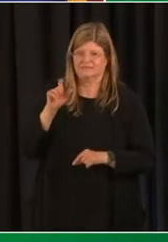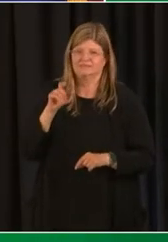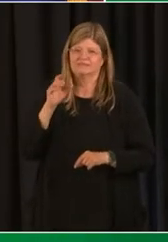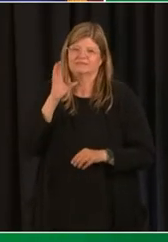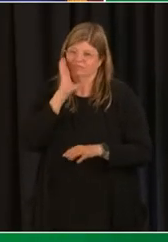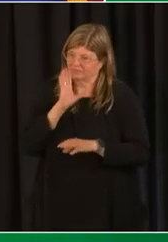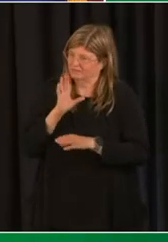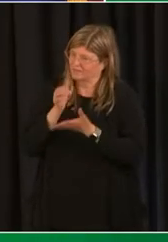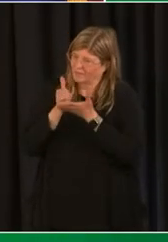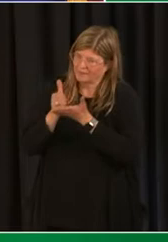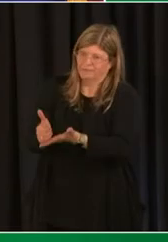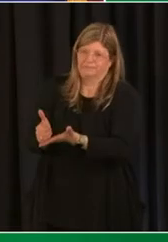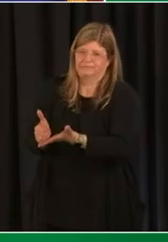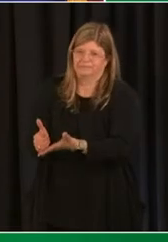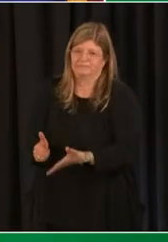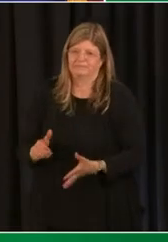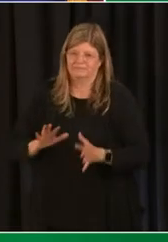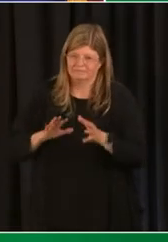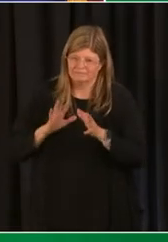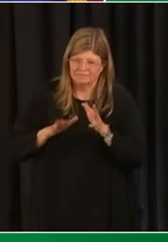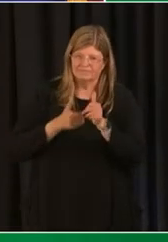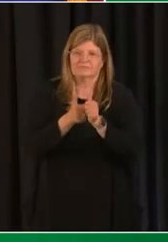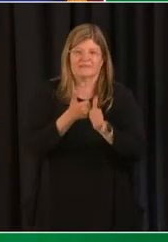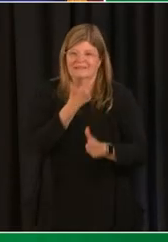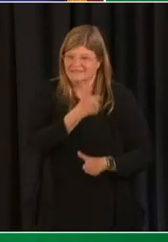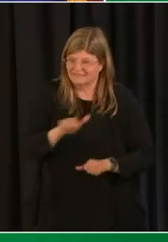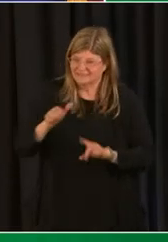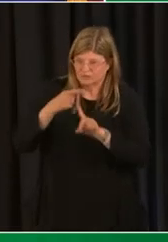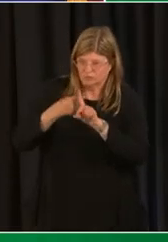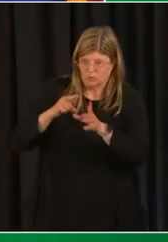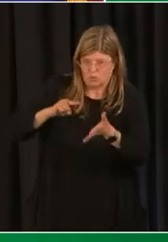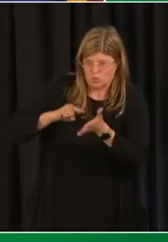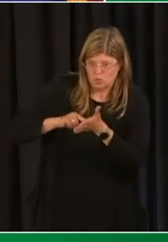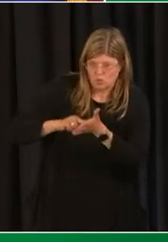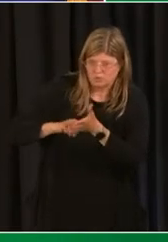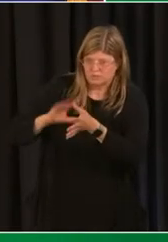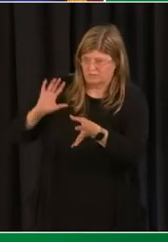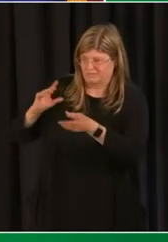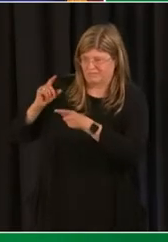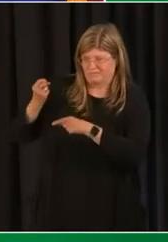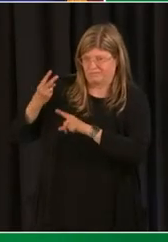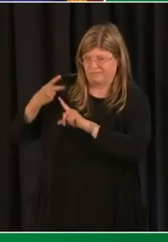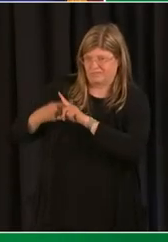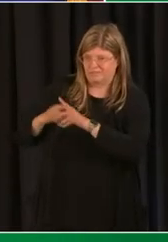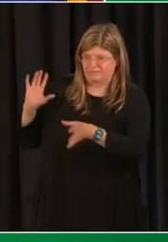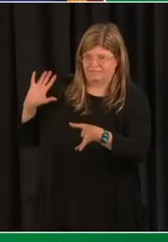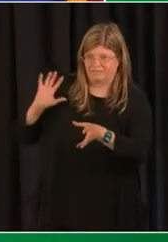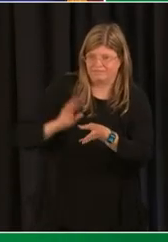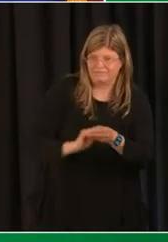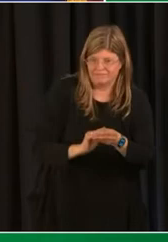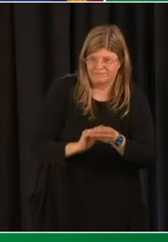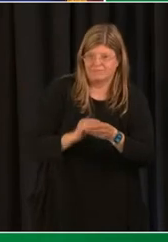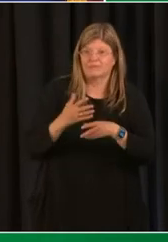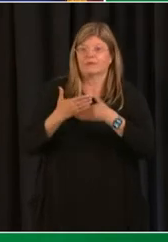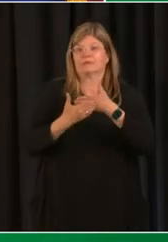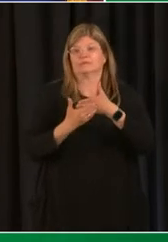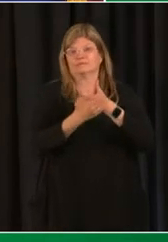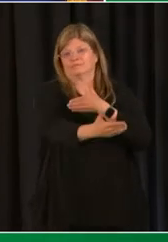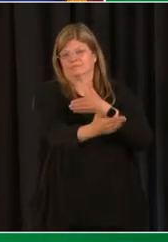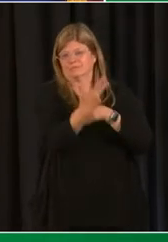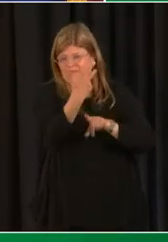going to help you to make up for any rent that you owe from the last 12 months. and actually help you with your rent for the next